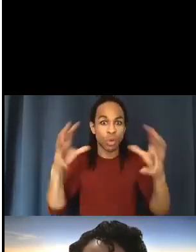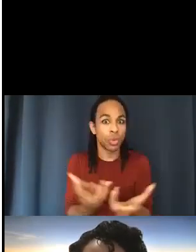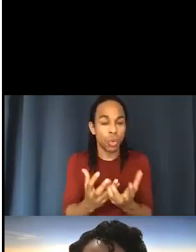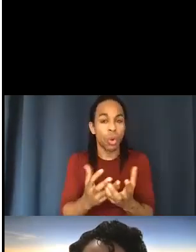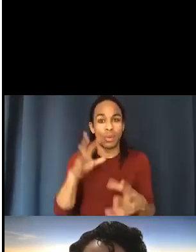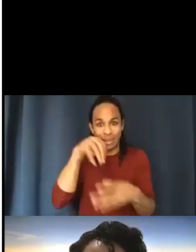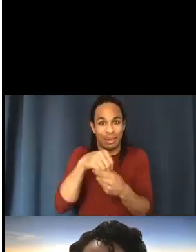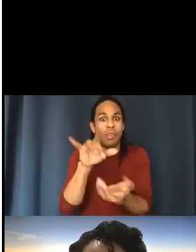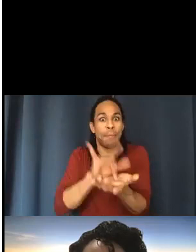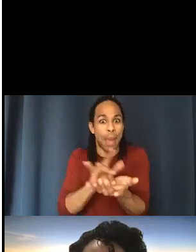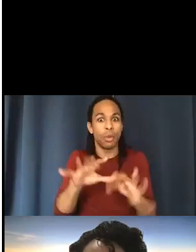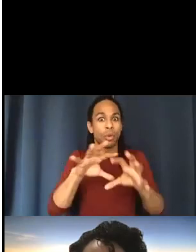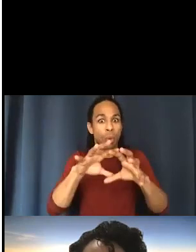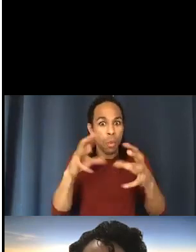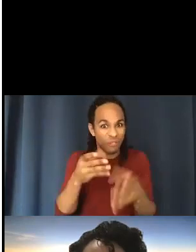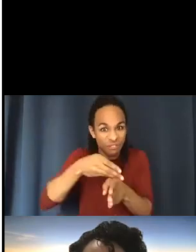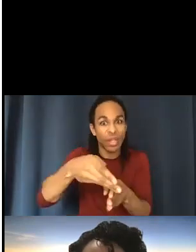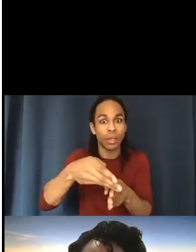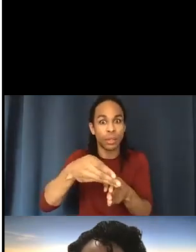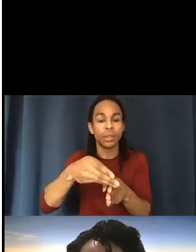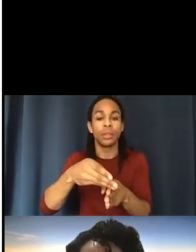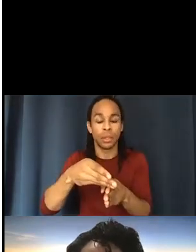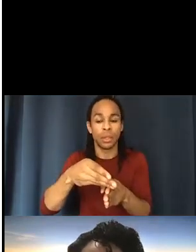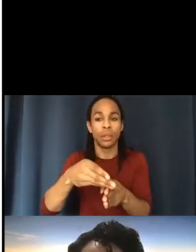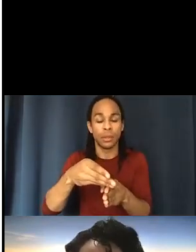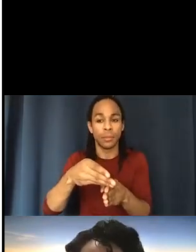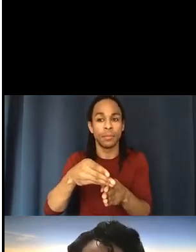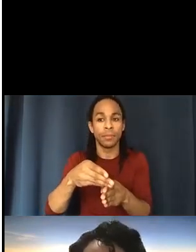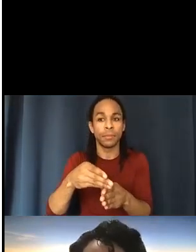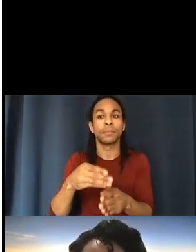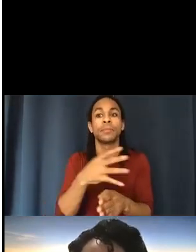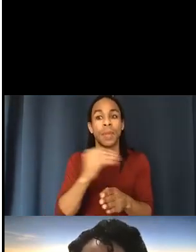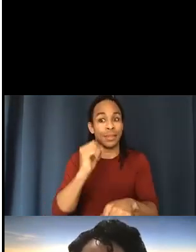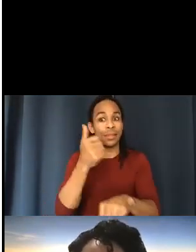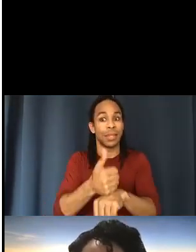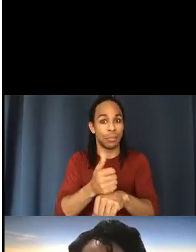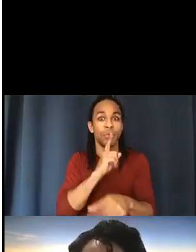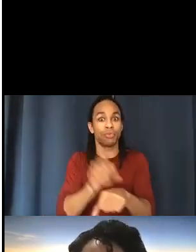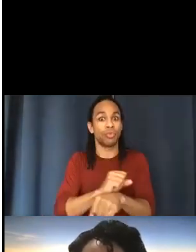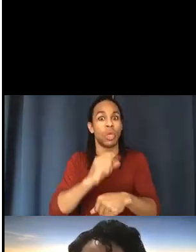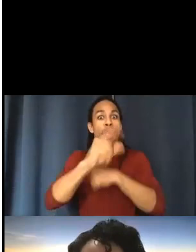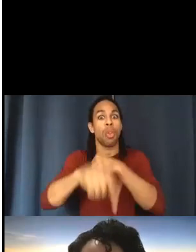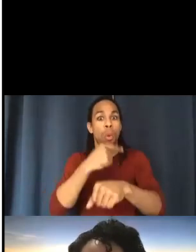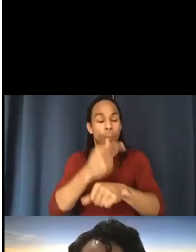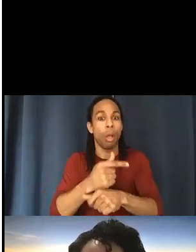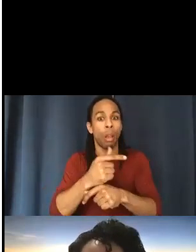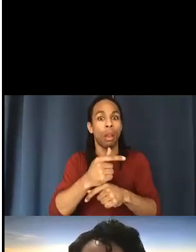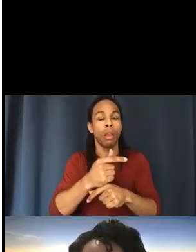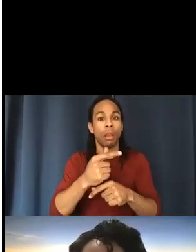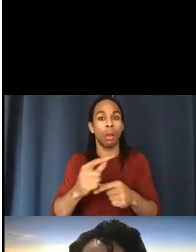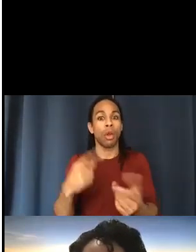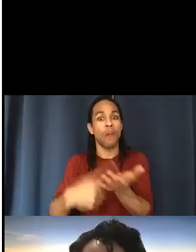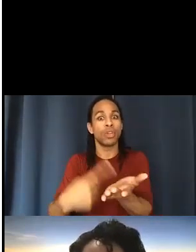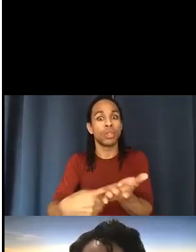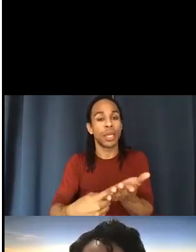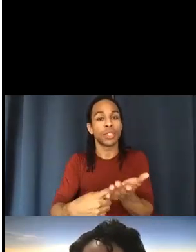medicine, showcase the diversity of approaches, and establish a truly global conversation to change the social and economic conditions